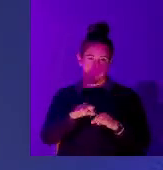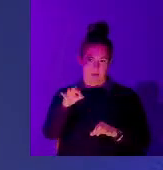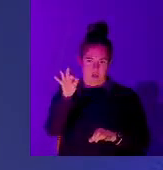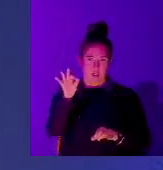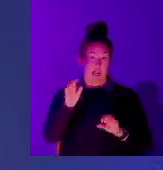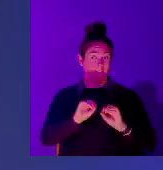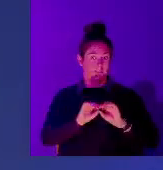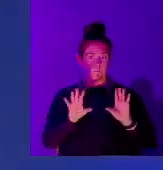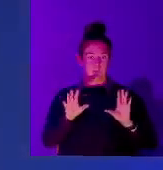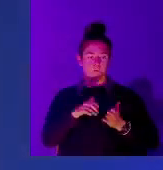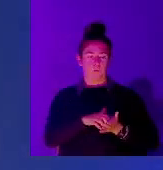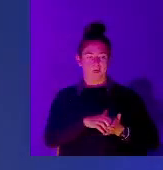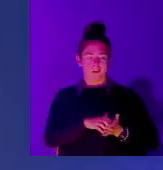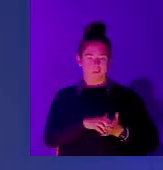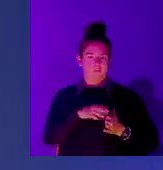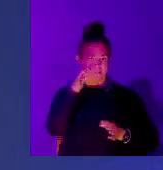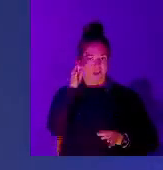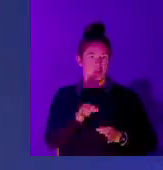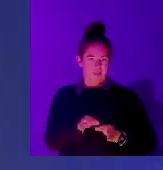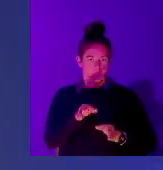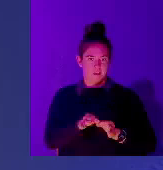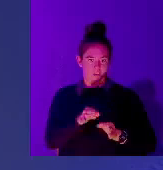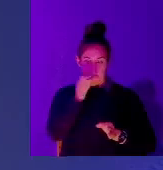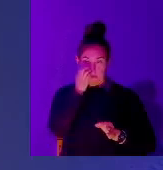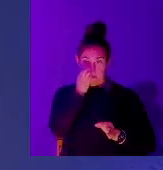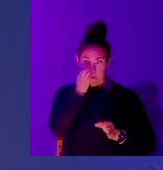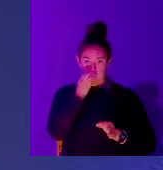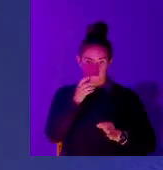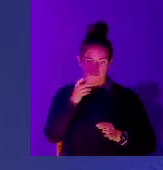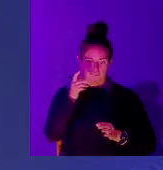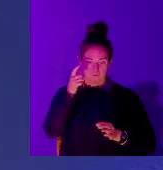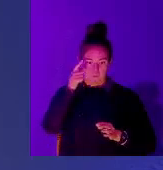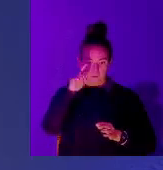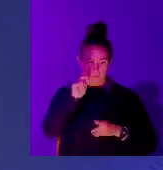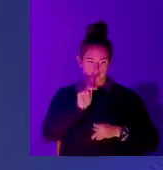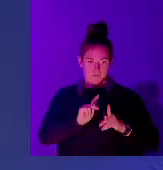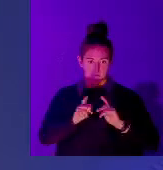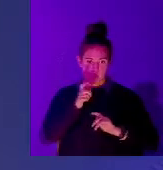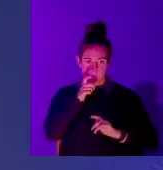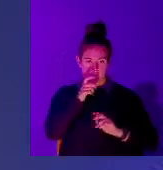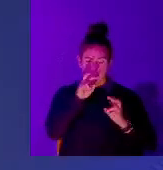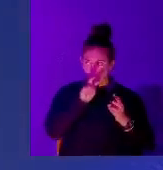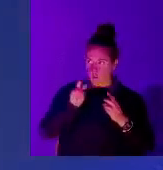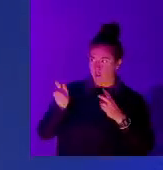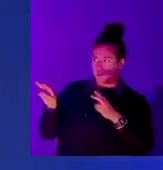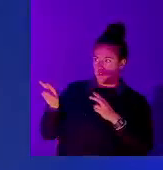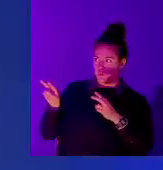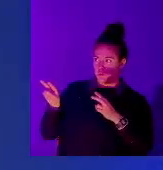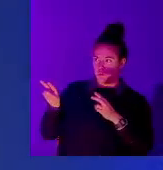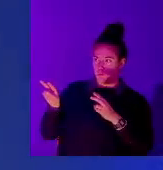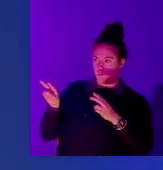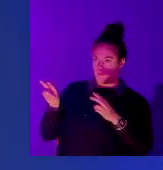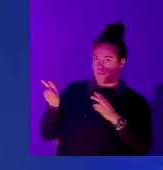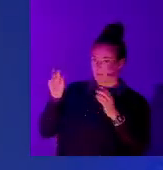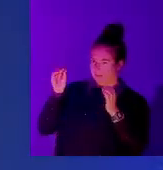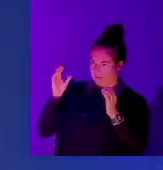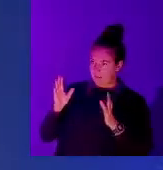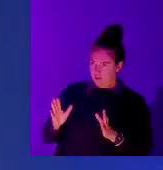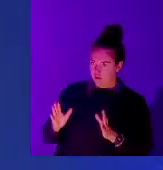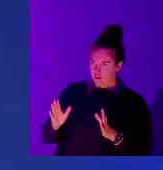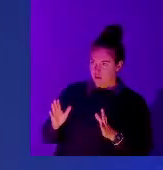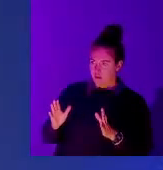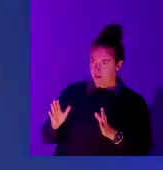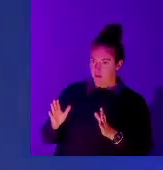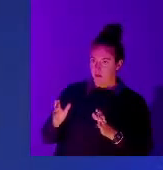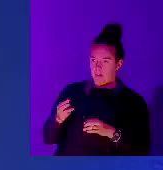who look to them to encourage them to walk by sight and not by faith. Here's the test.